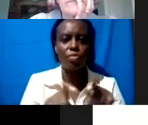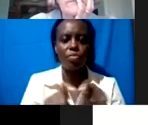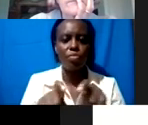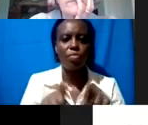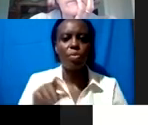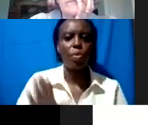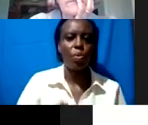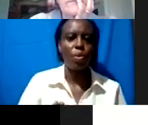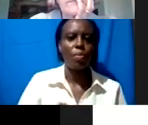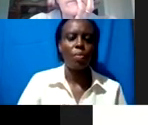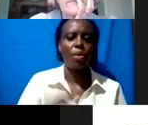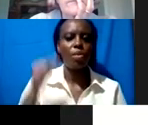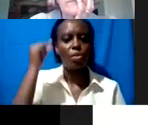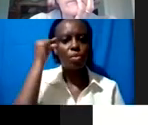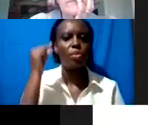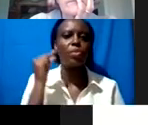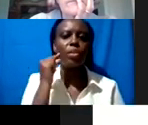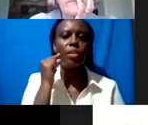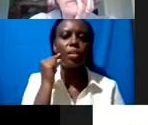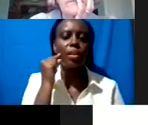women, or the gender